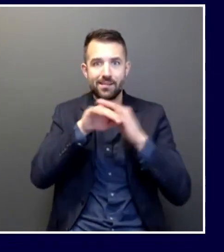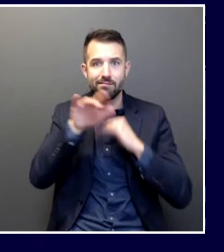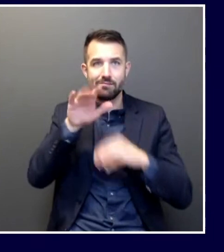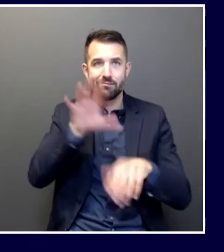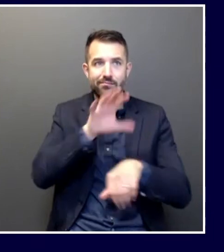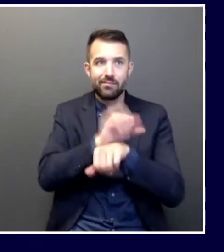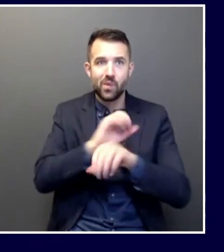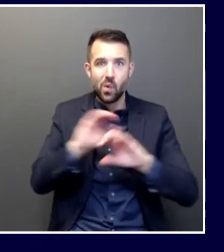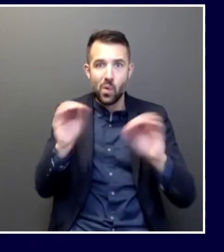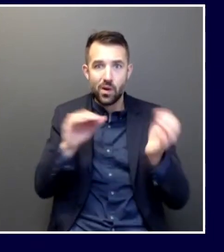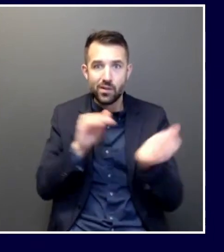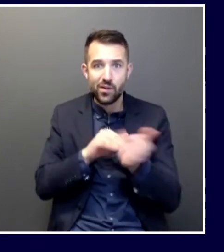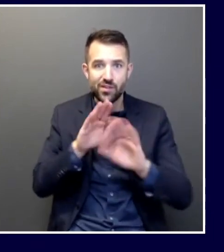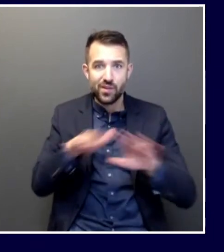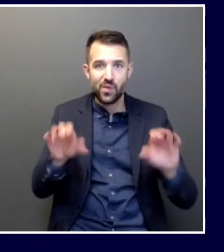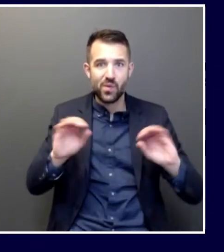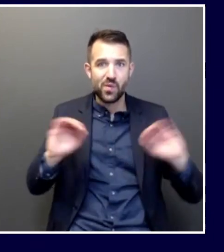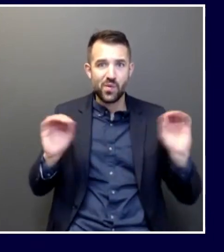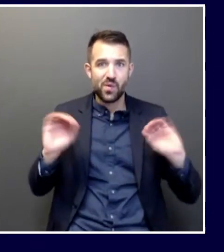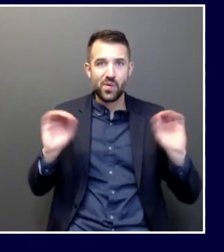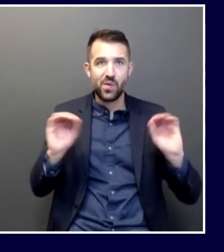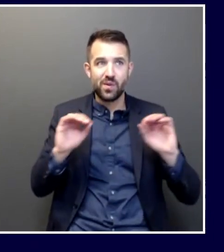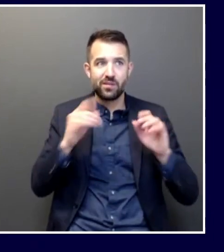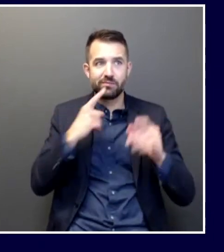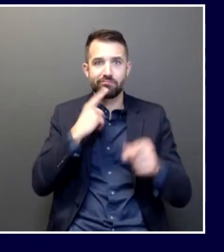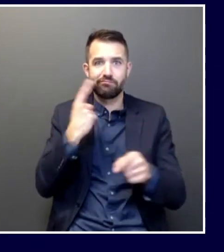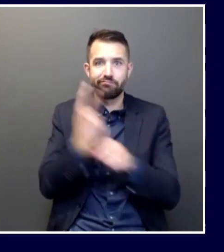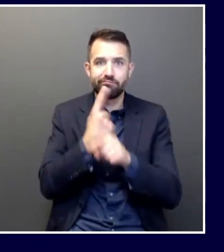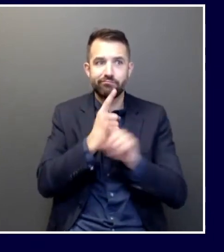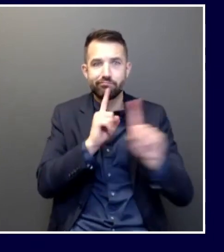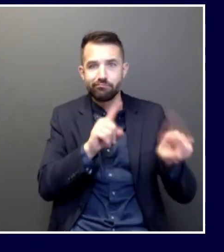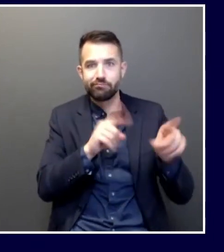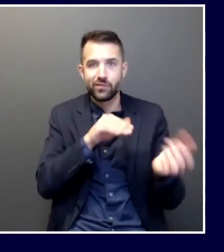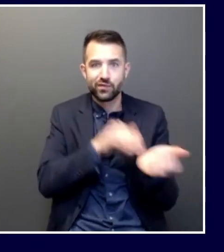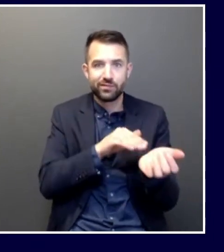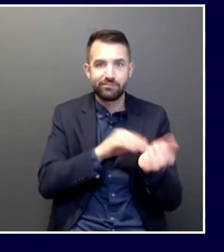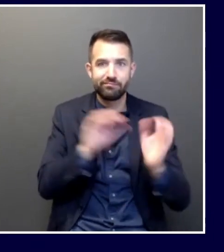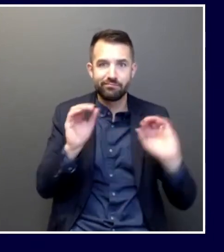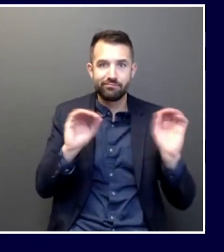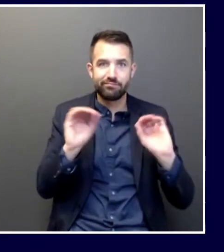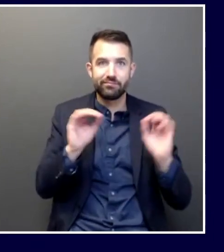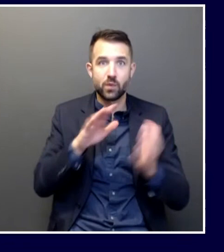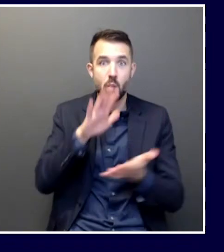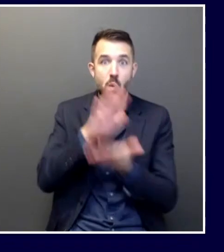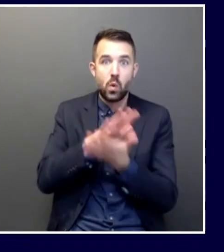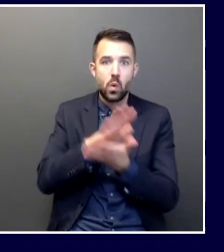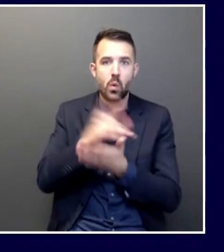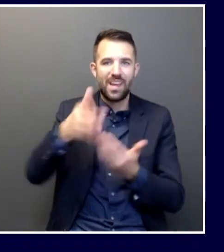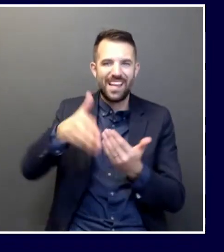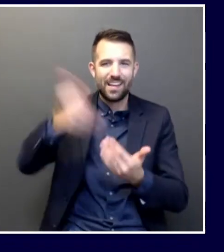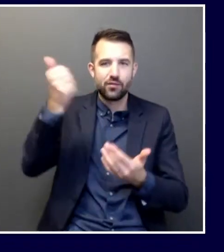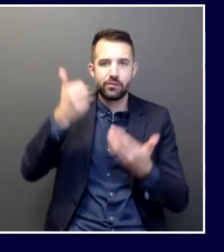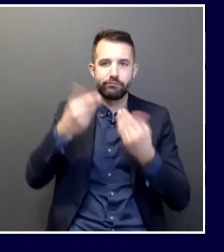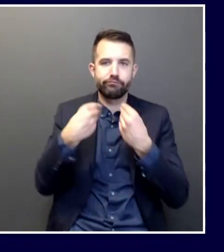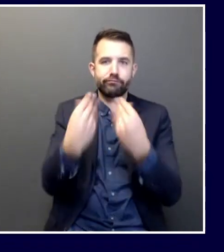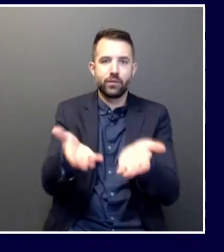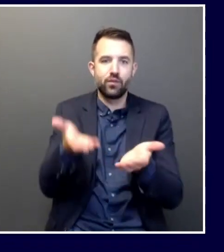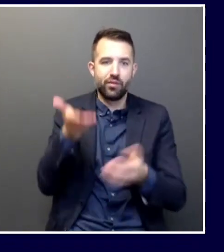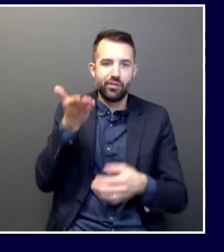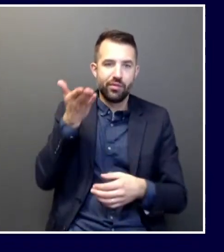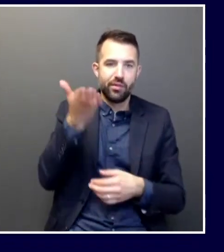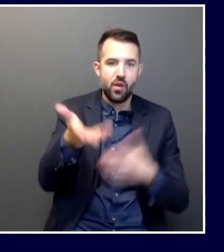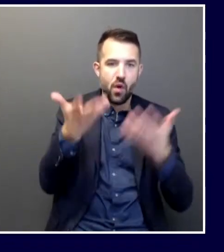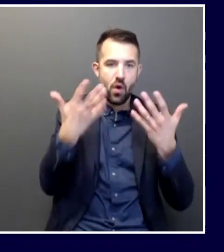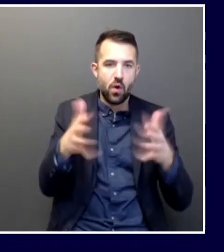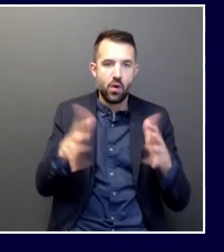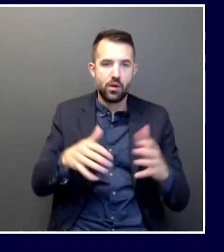or don't have regular access to a family physician, found the school-based approach that we use with 12 to 17-year-olds to be